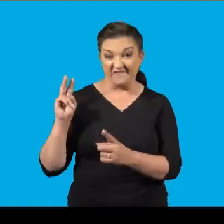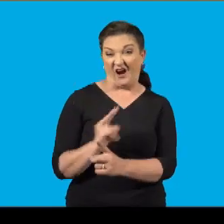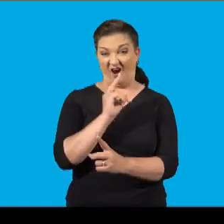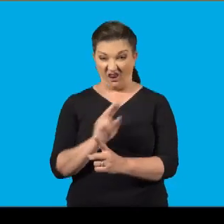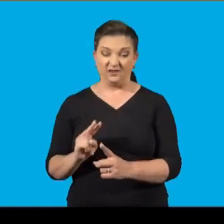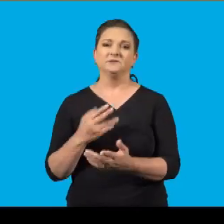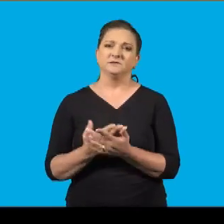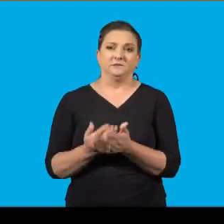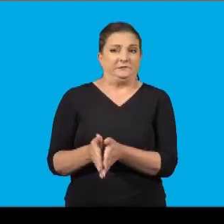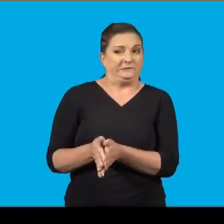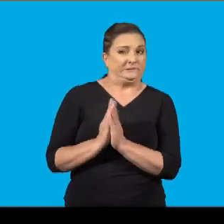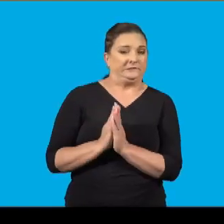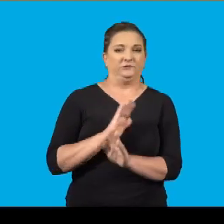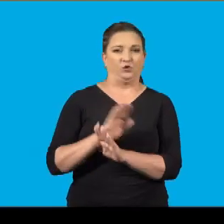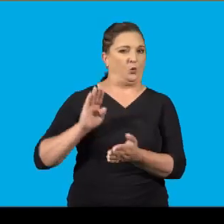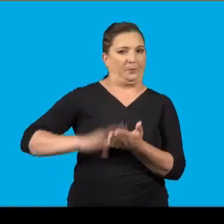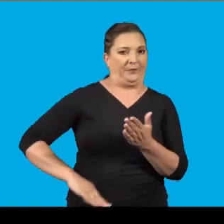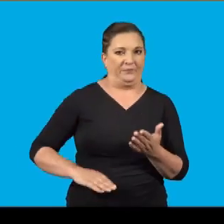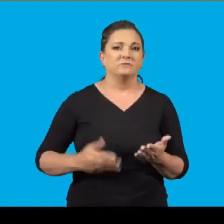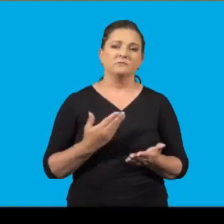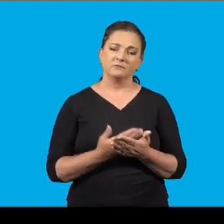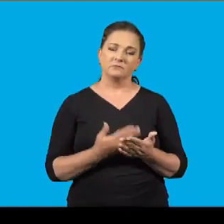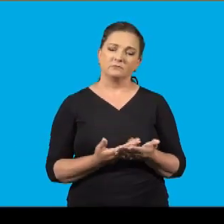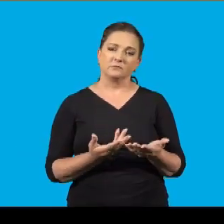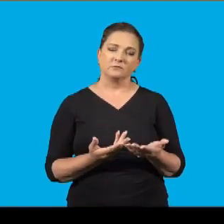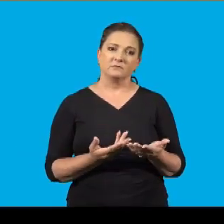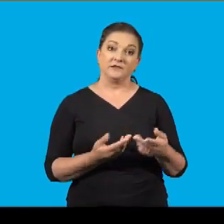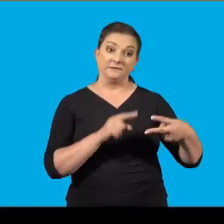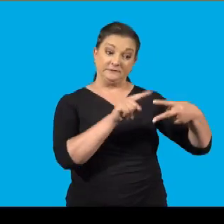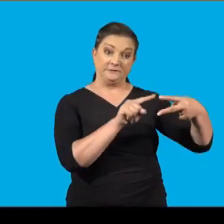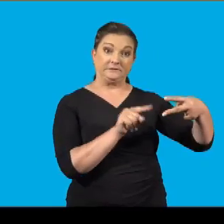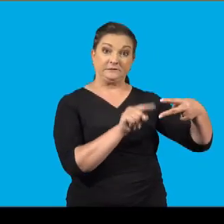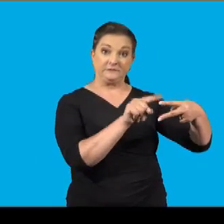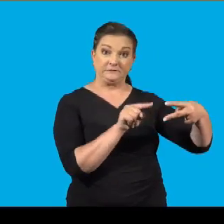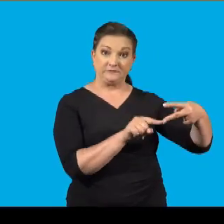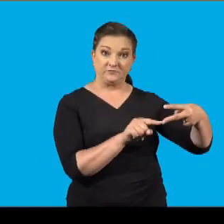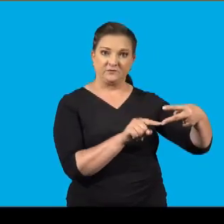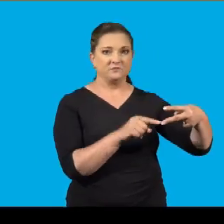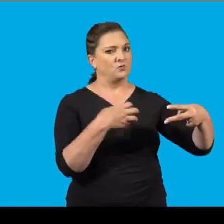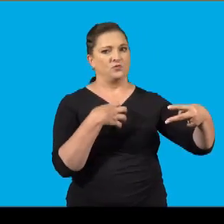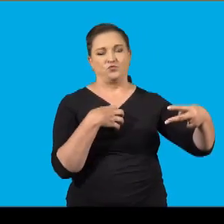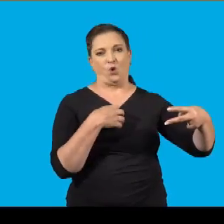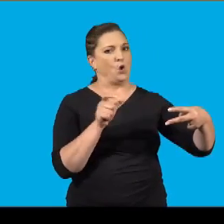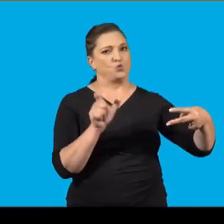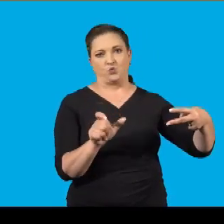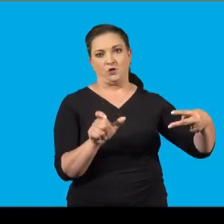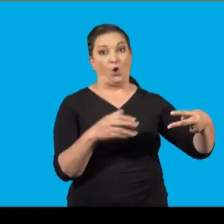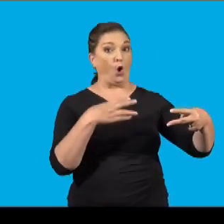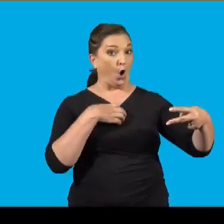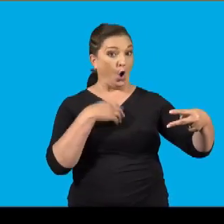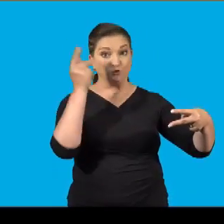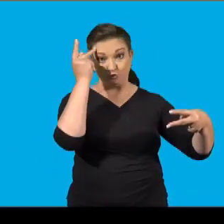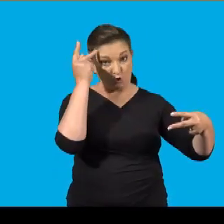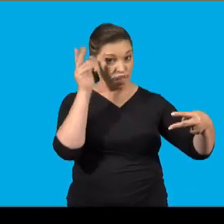also give testimony and request amnesty from prosecution. Now you can see that that is not in your own words,